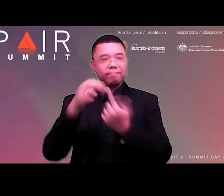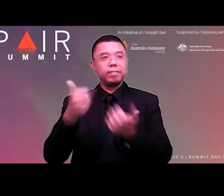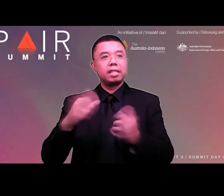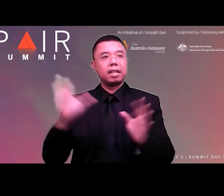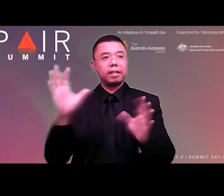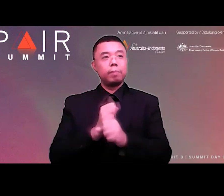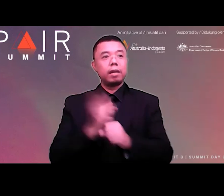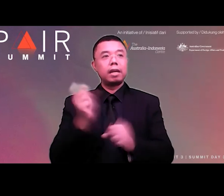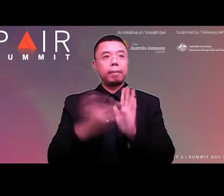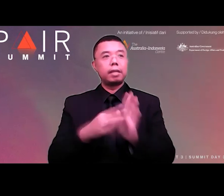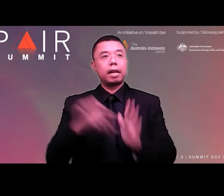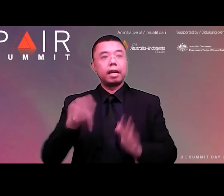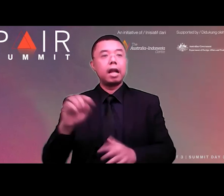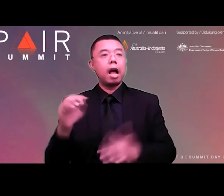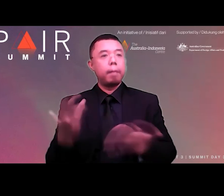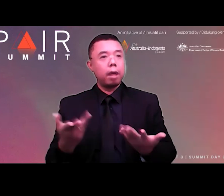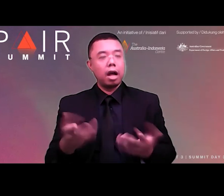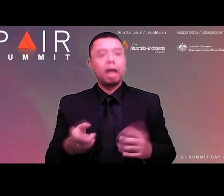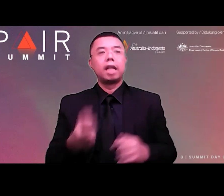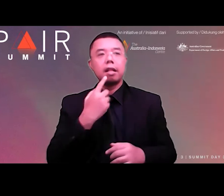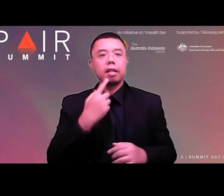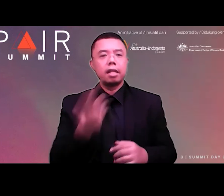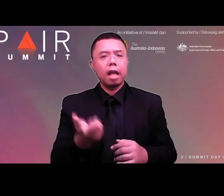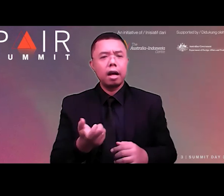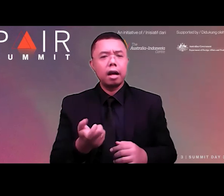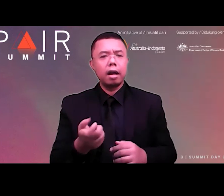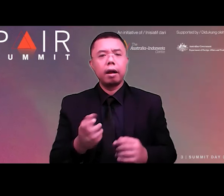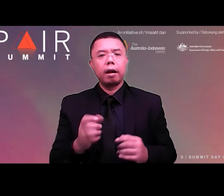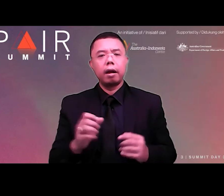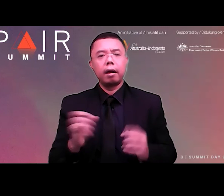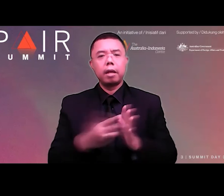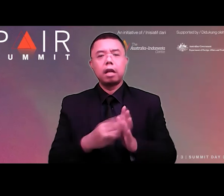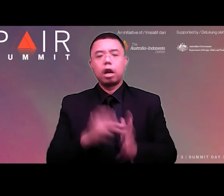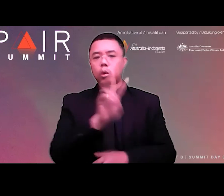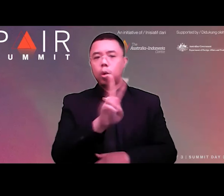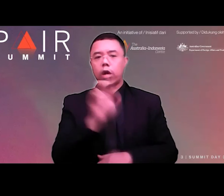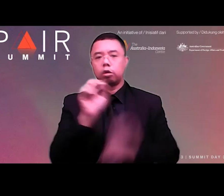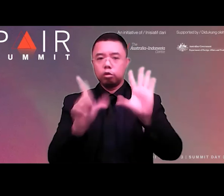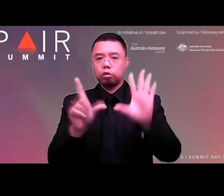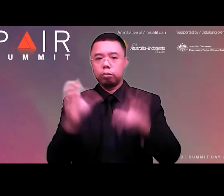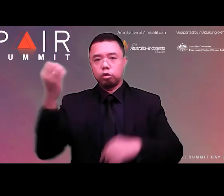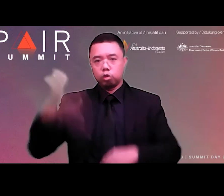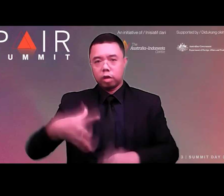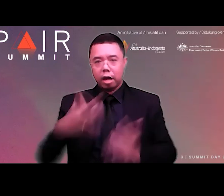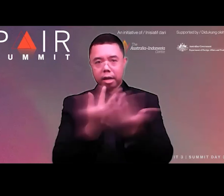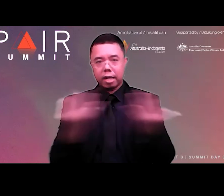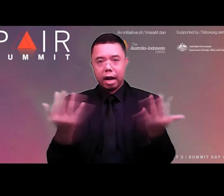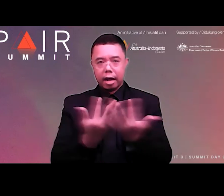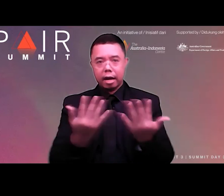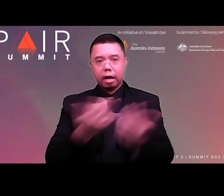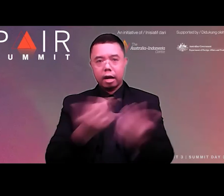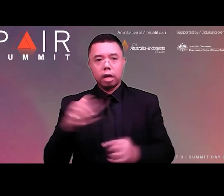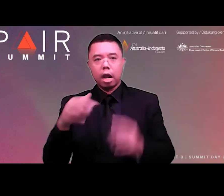to start with. 270 million people, more than 5,000 inhabited islands,